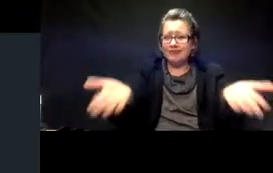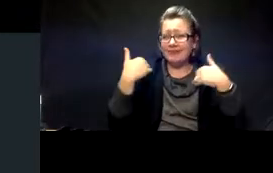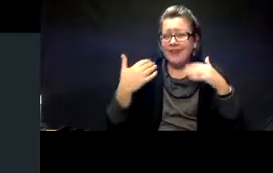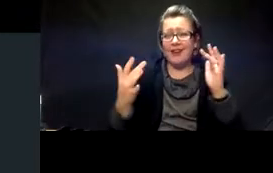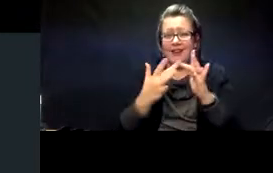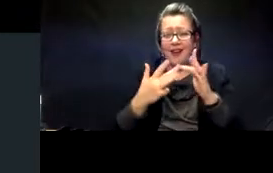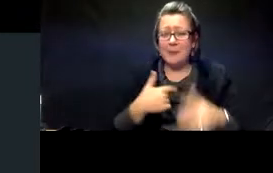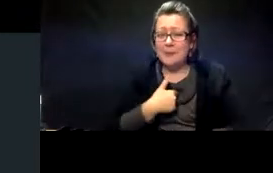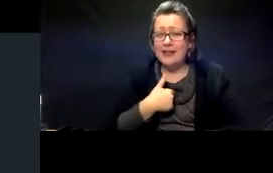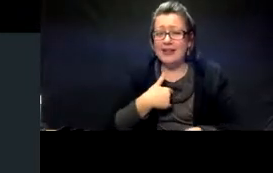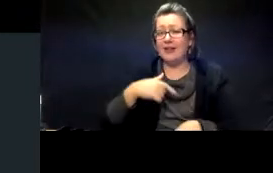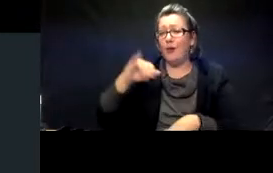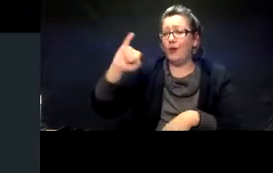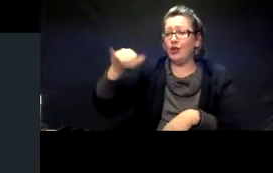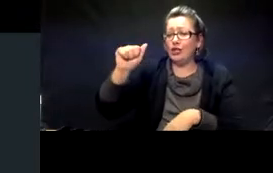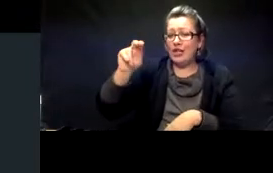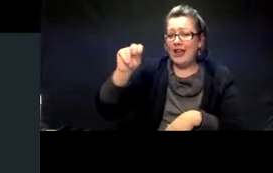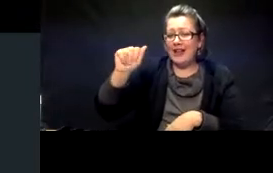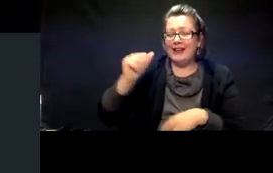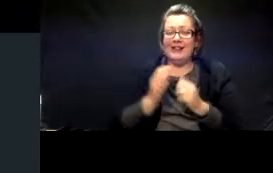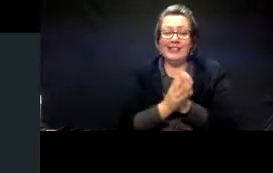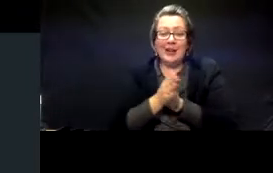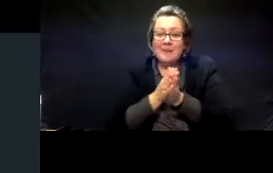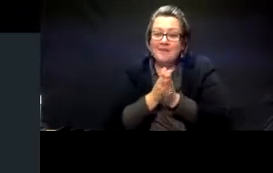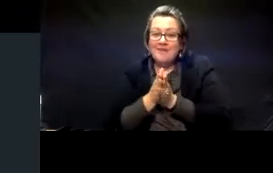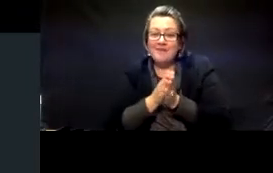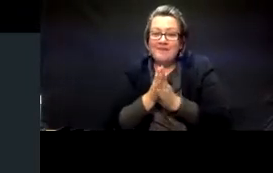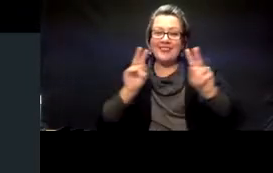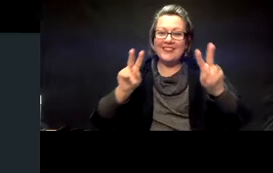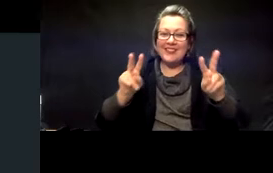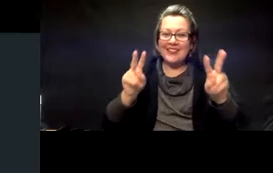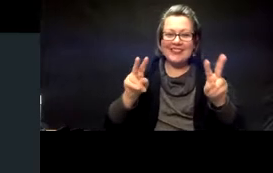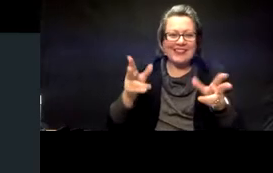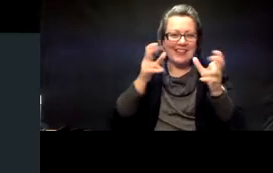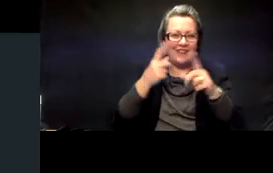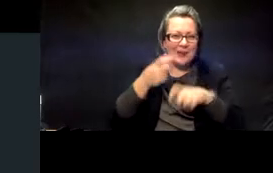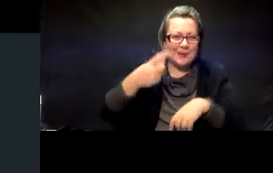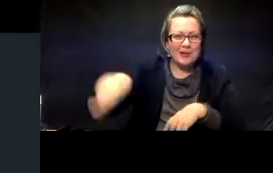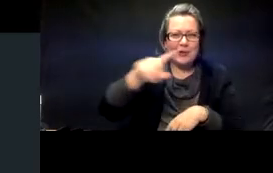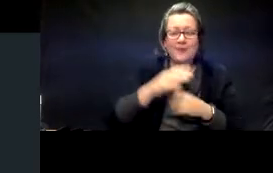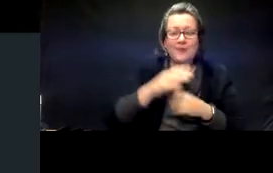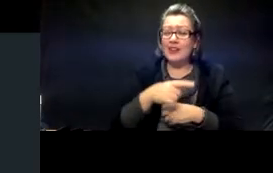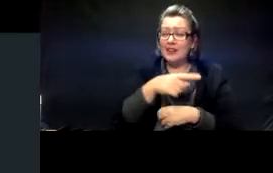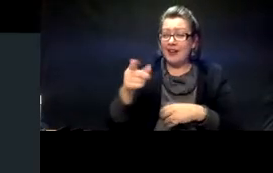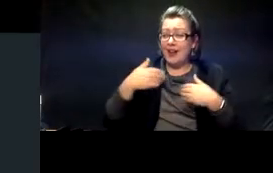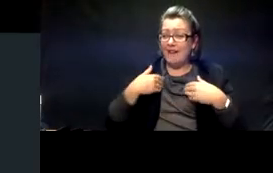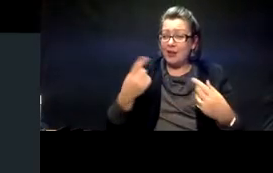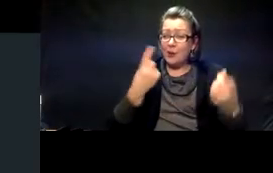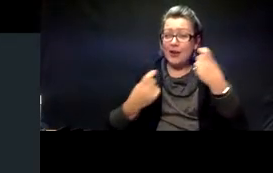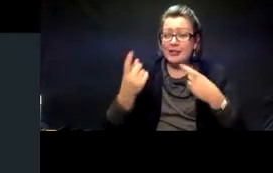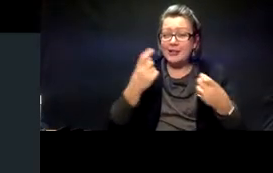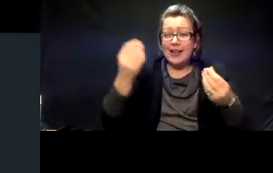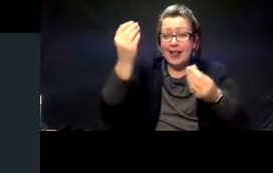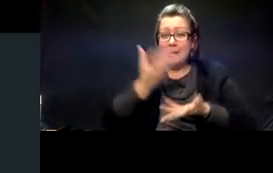any questions, bring them on, contact me or Jana. So I'm looking forward to hearing from